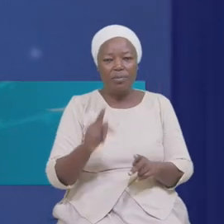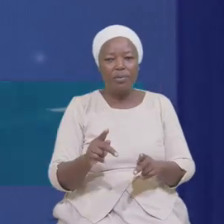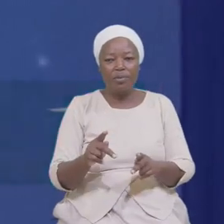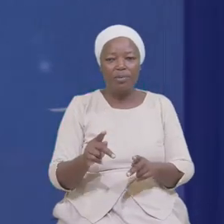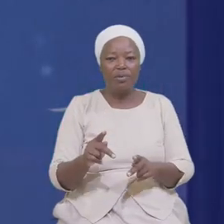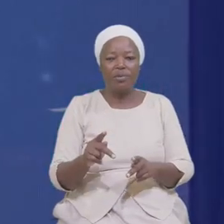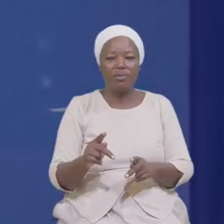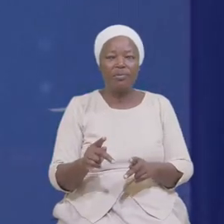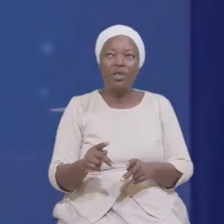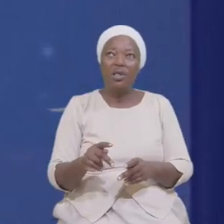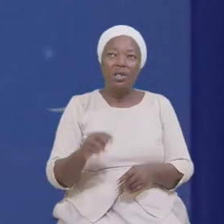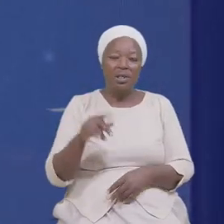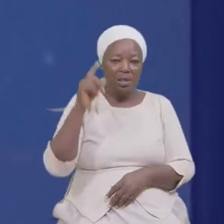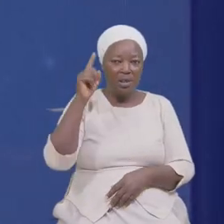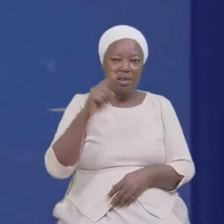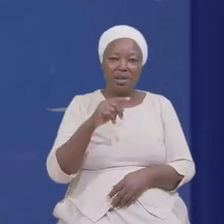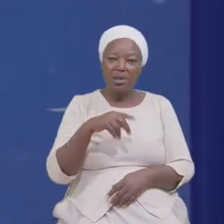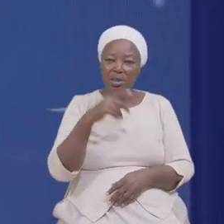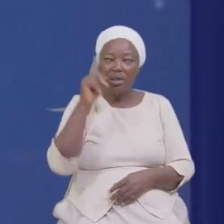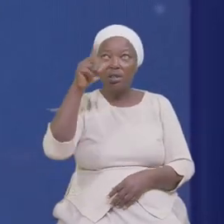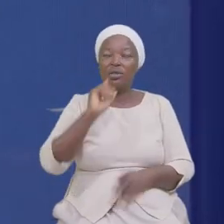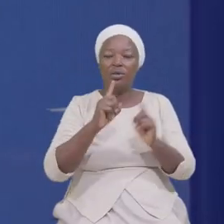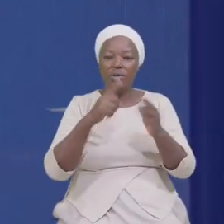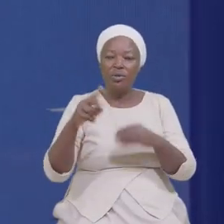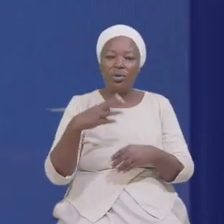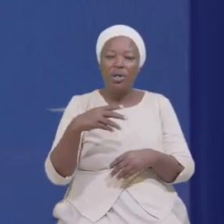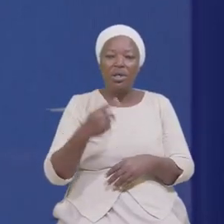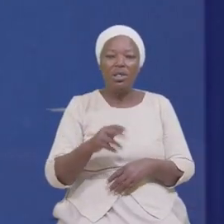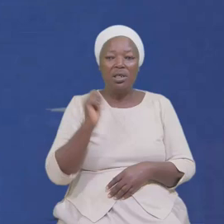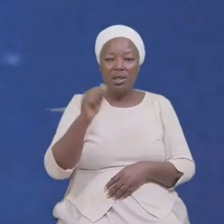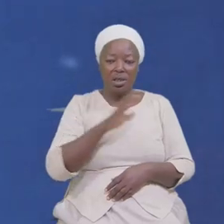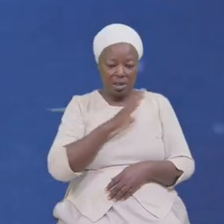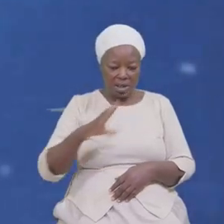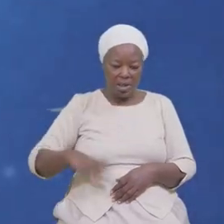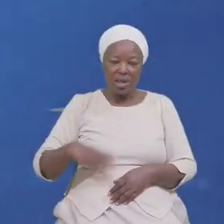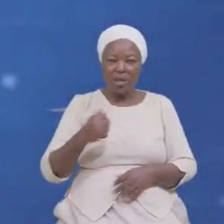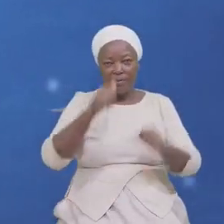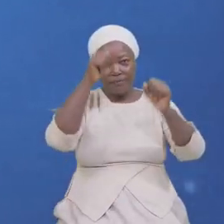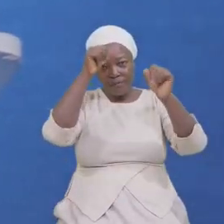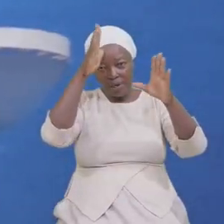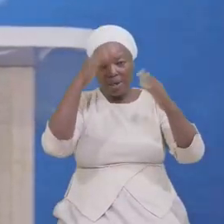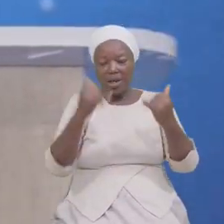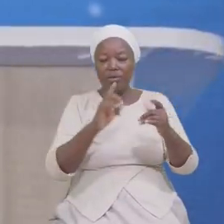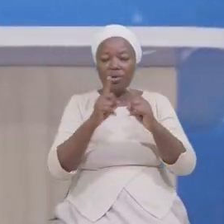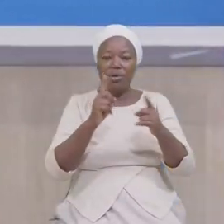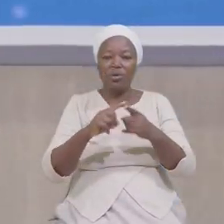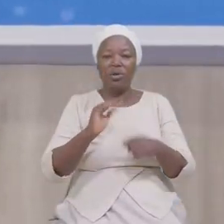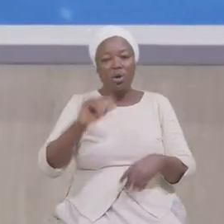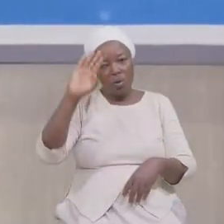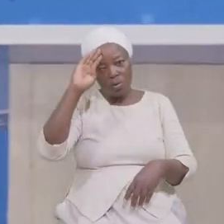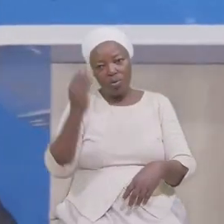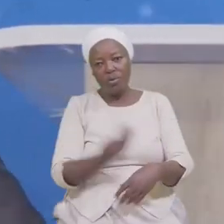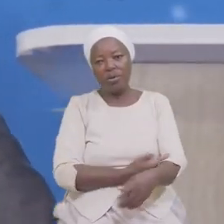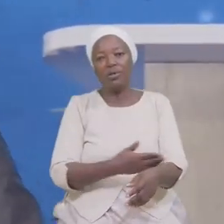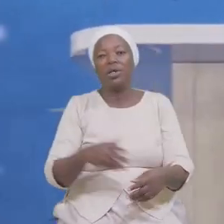Christ, the Father, talking to his only begotten Son, still in heaven at that time. He was